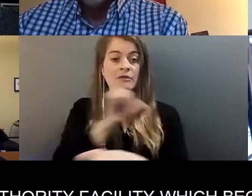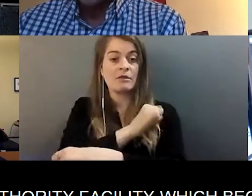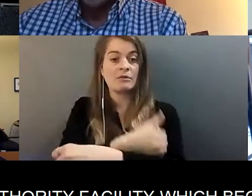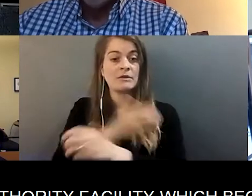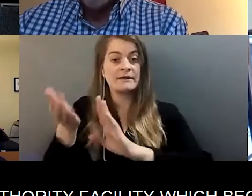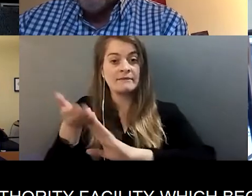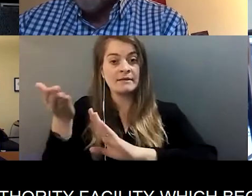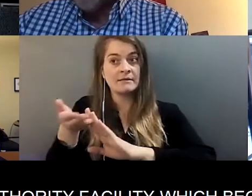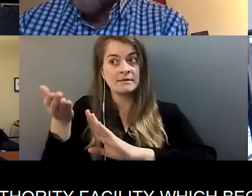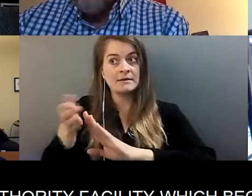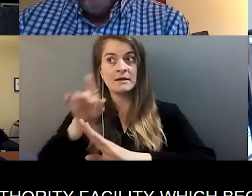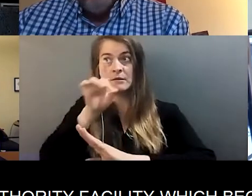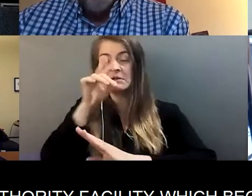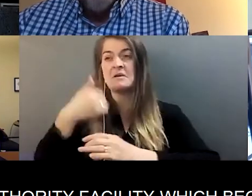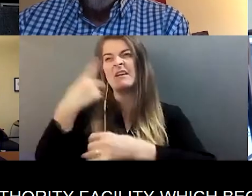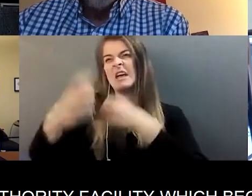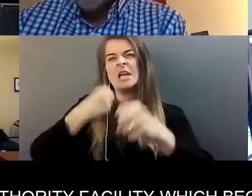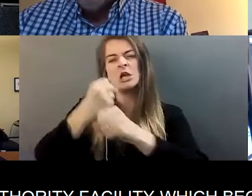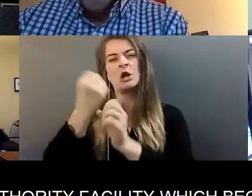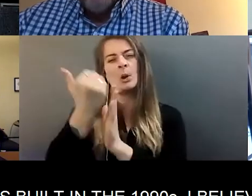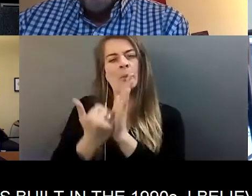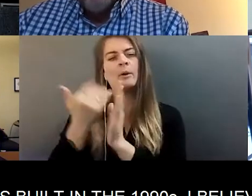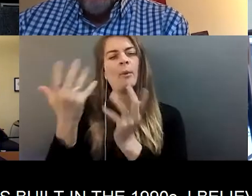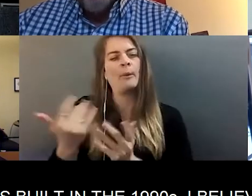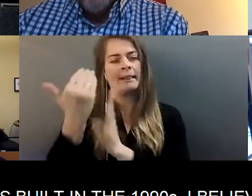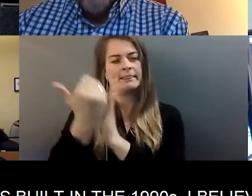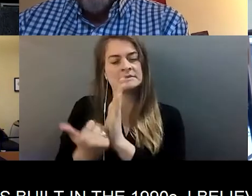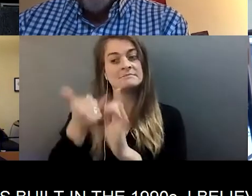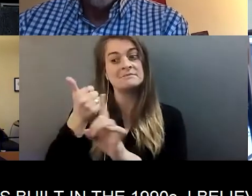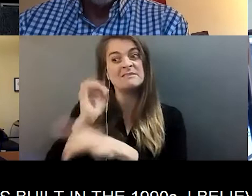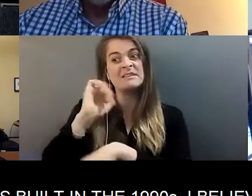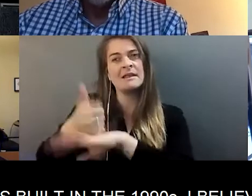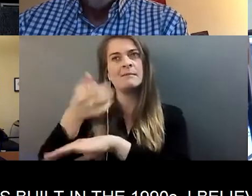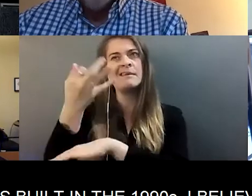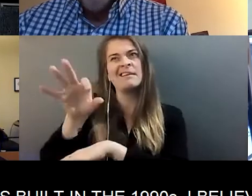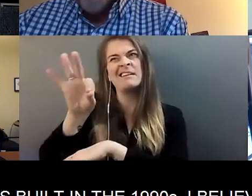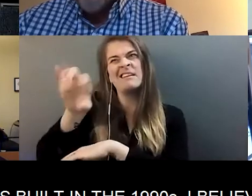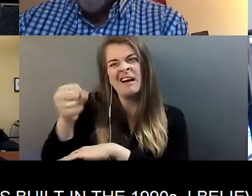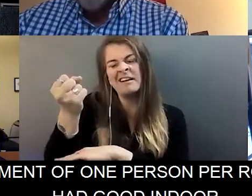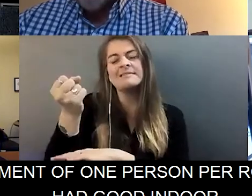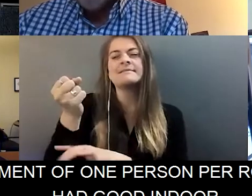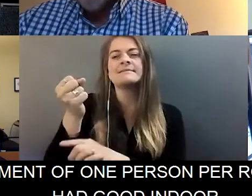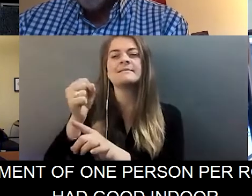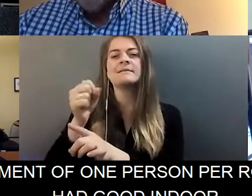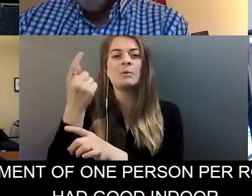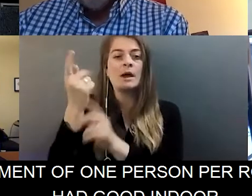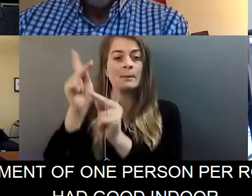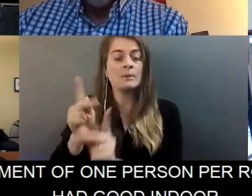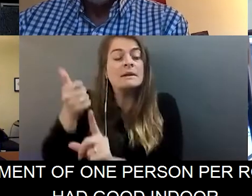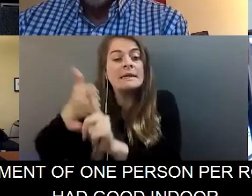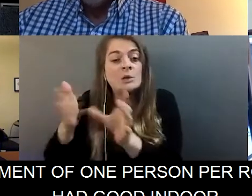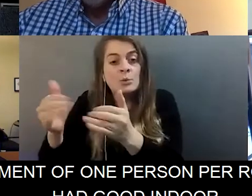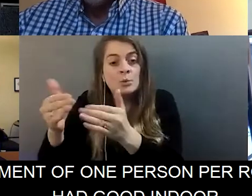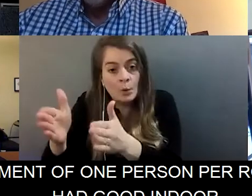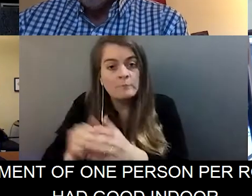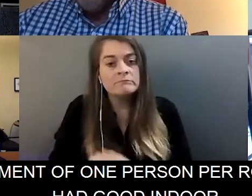became available in about a year. It was built in the 1990s, I believe. It was the arrangement of one person per room, and